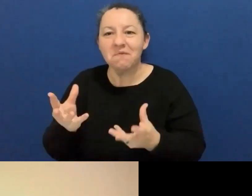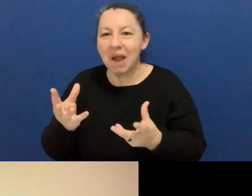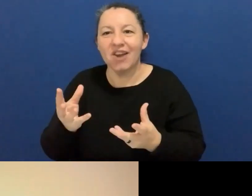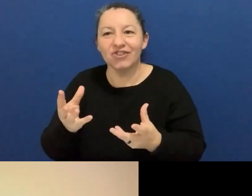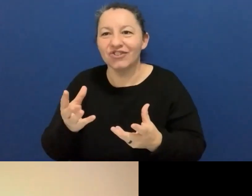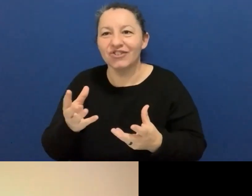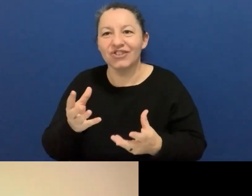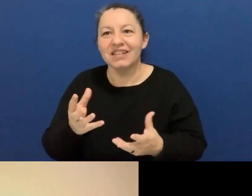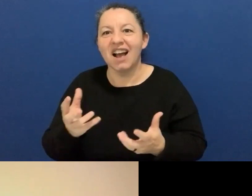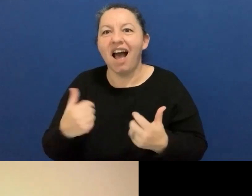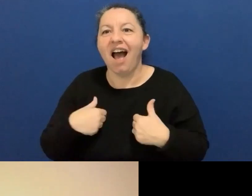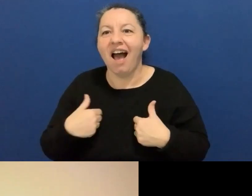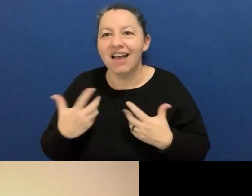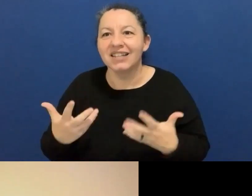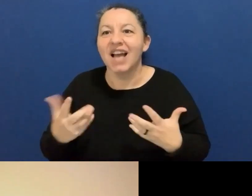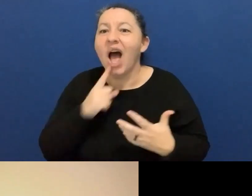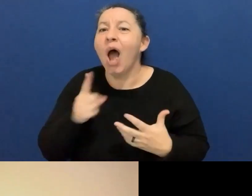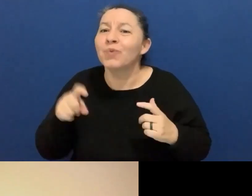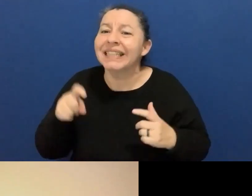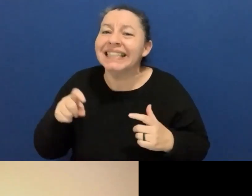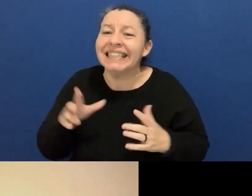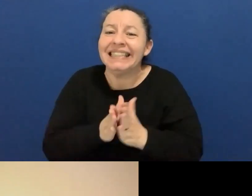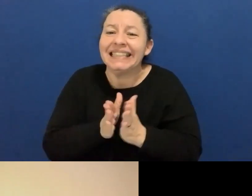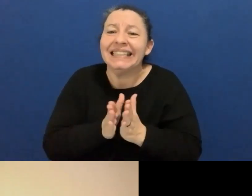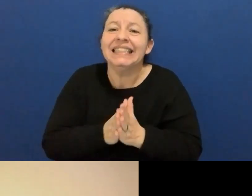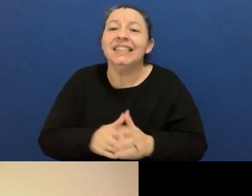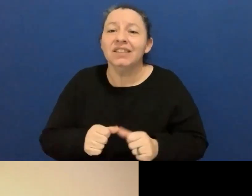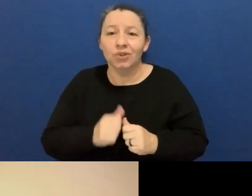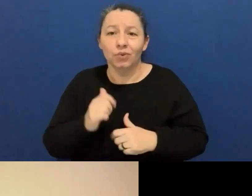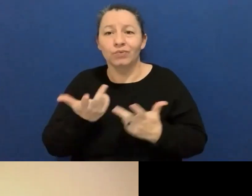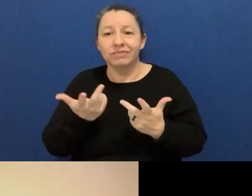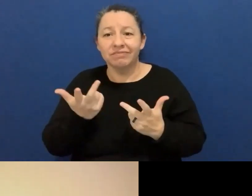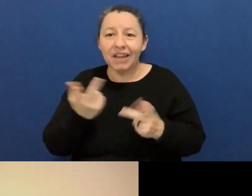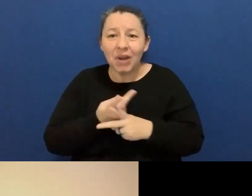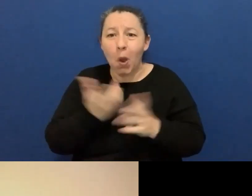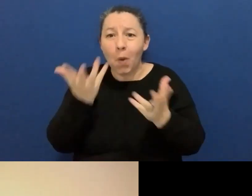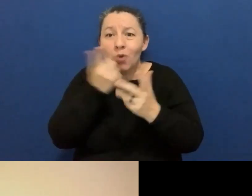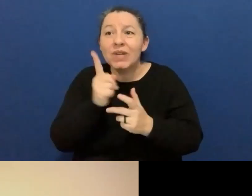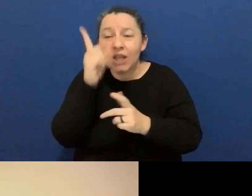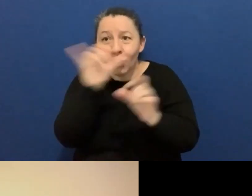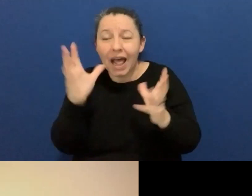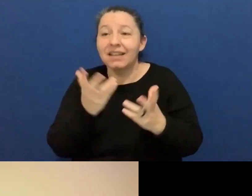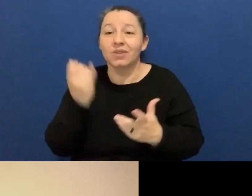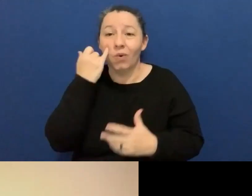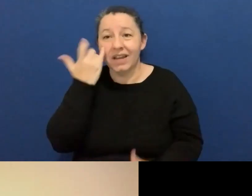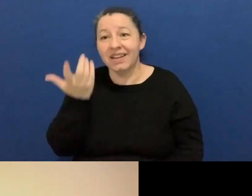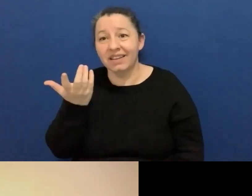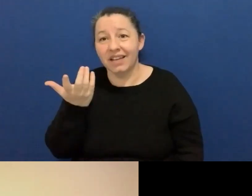that I really need to reconstruct. So if you are, if you're an Egyptologist, you know that if you